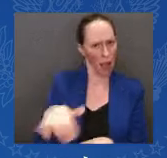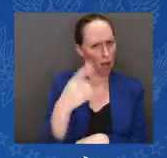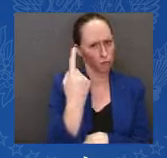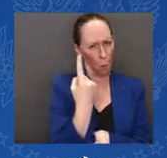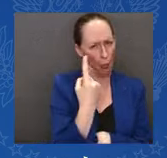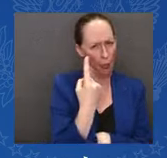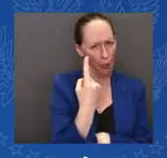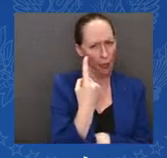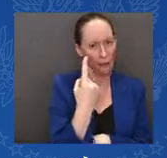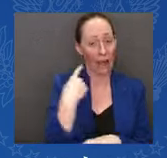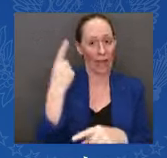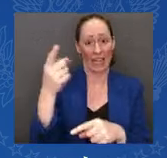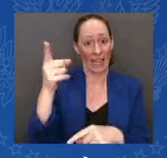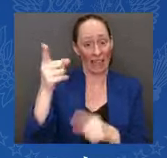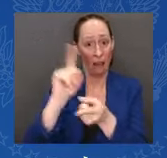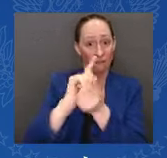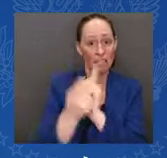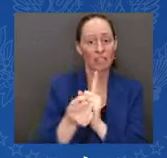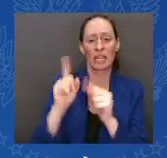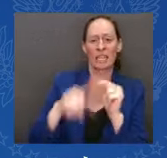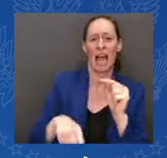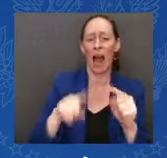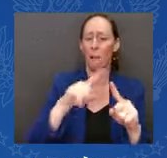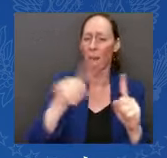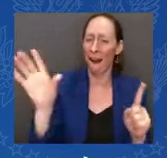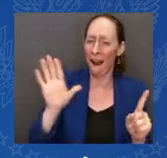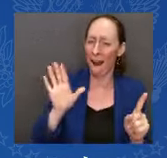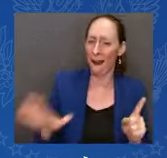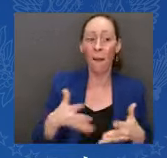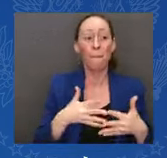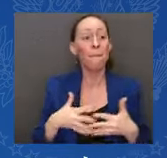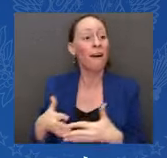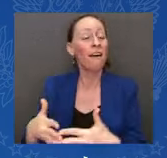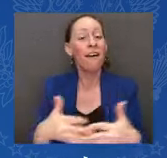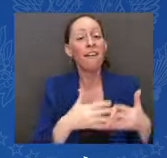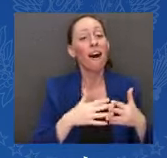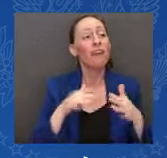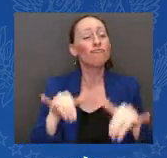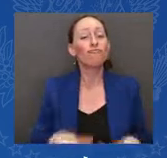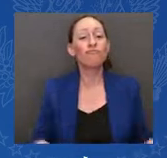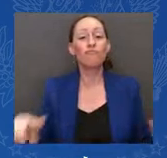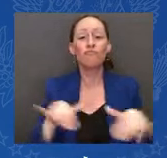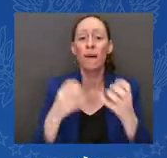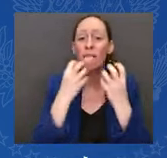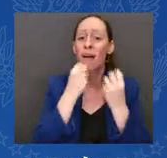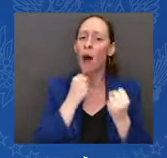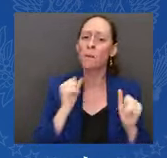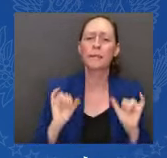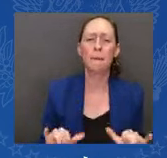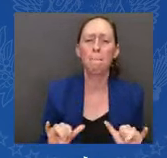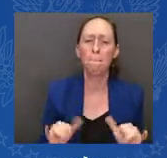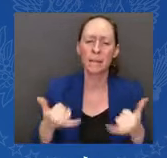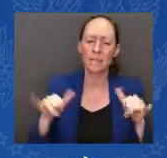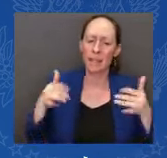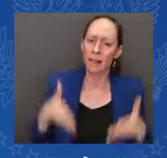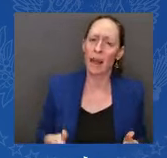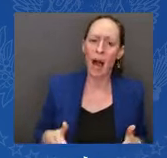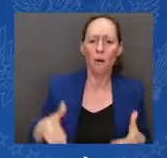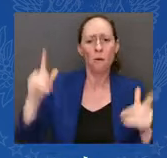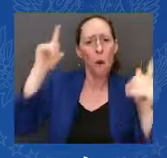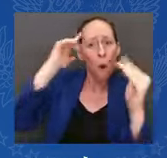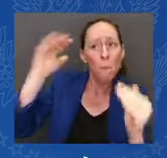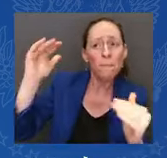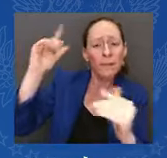unique in the world, an idea of hope and opportunity, of possibilities, of giving everyone a fair shot, of leaving no